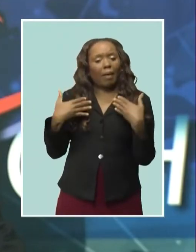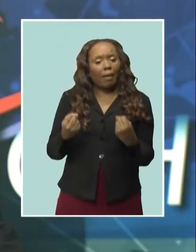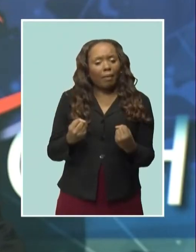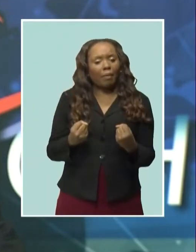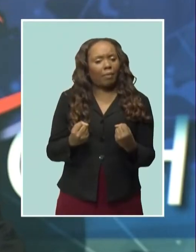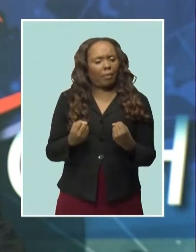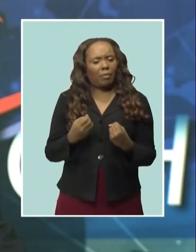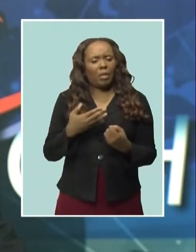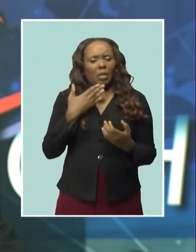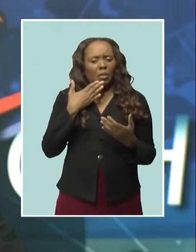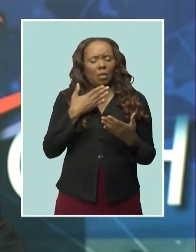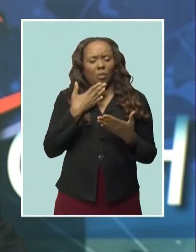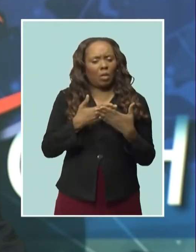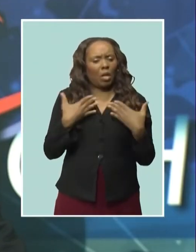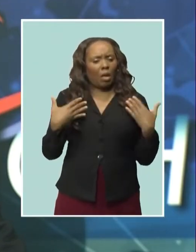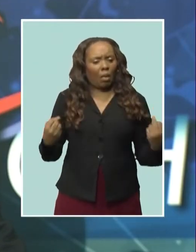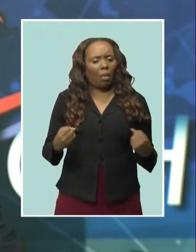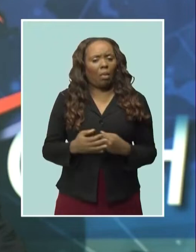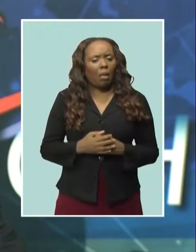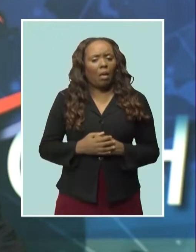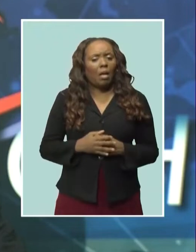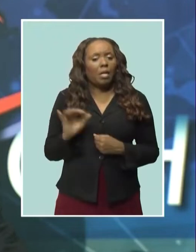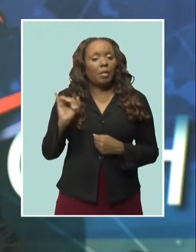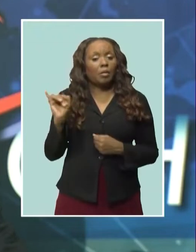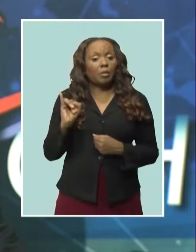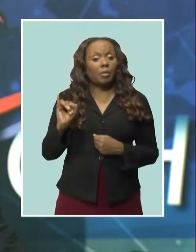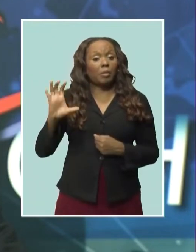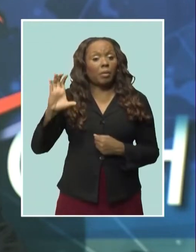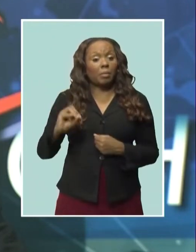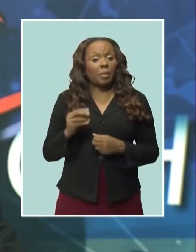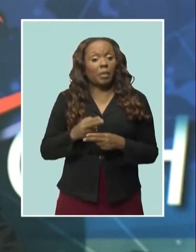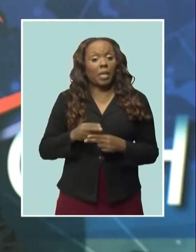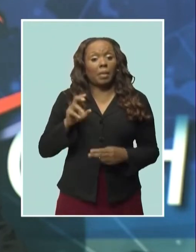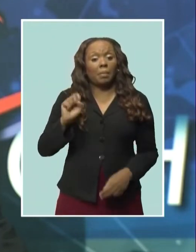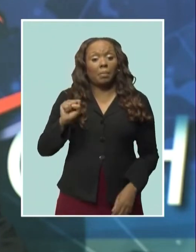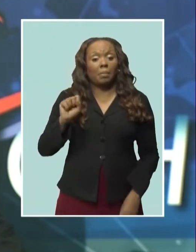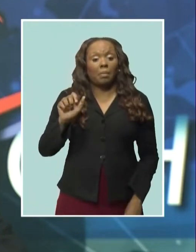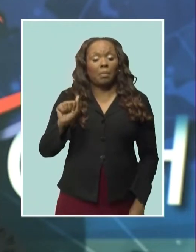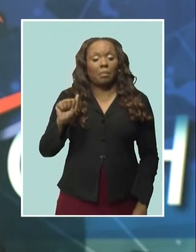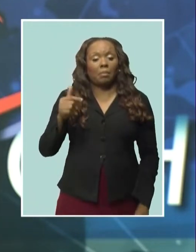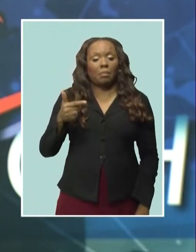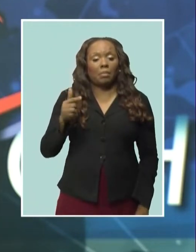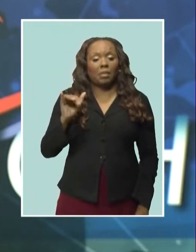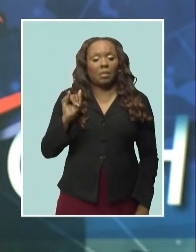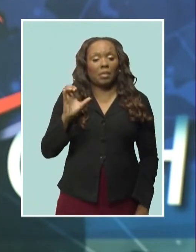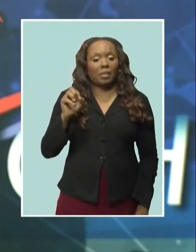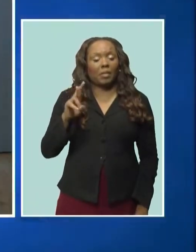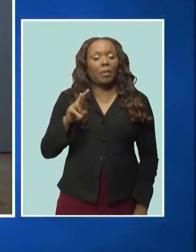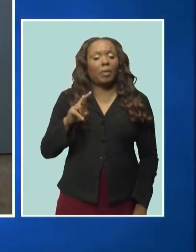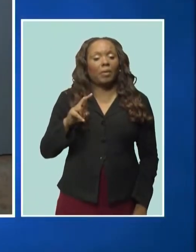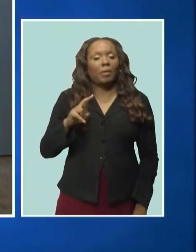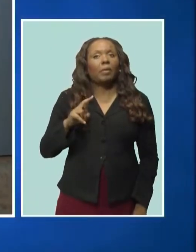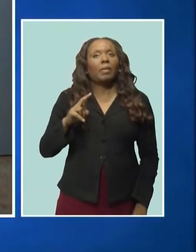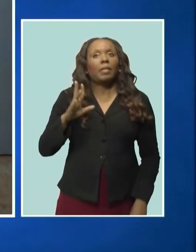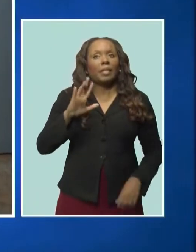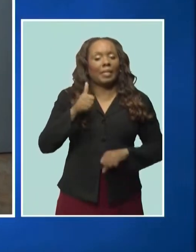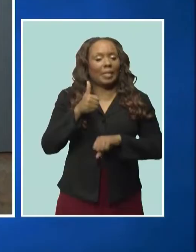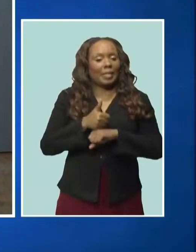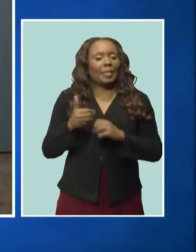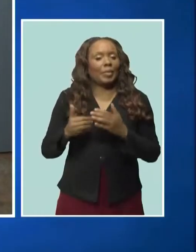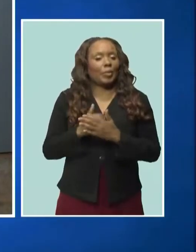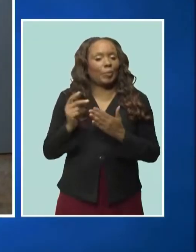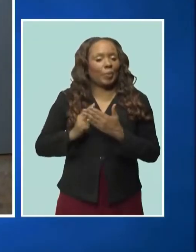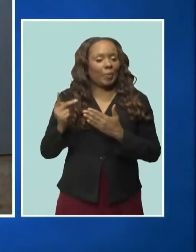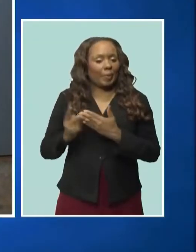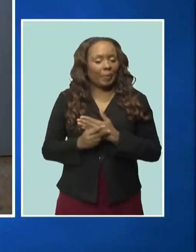insurance giant Agicor has introduced an all-encompassing program. Manager Communications, Corporate Social Responsibility